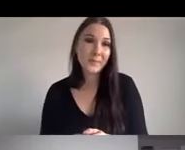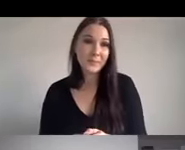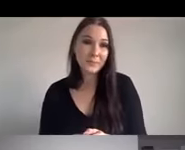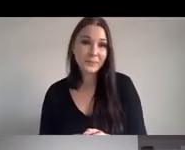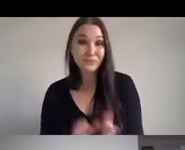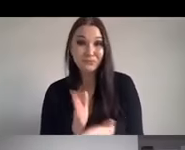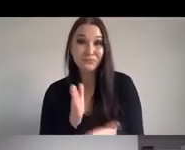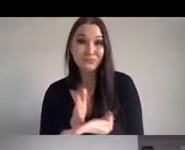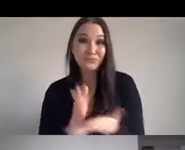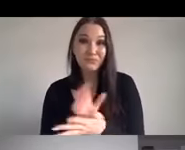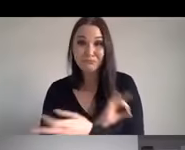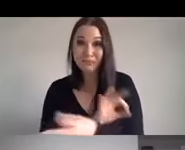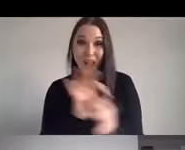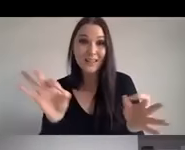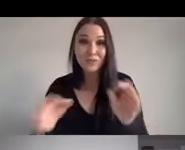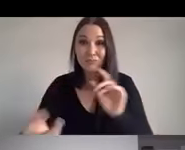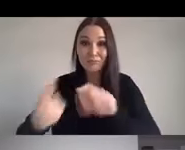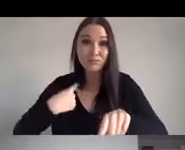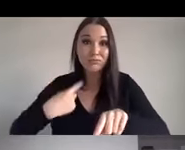to jump up and answer this first.